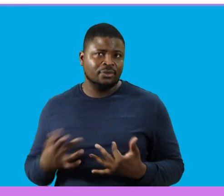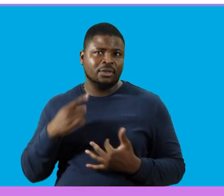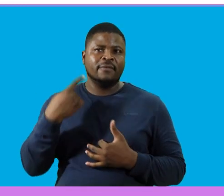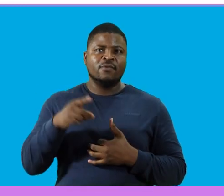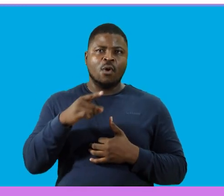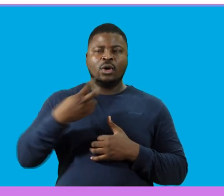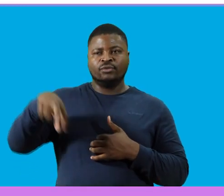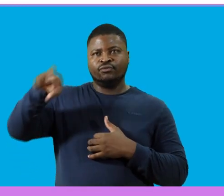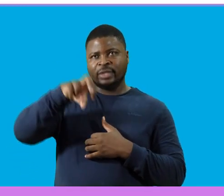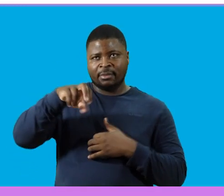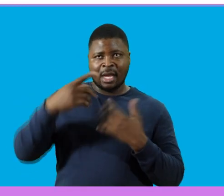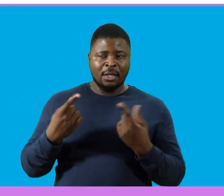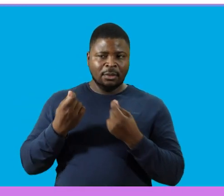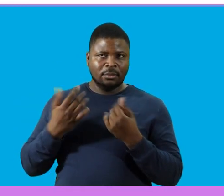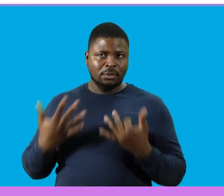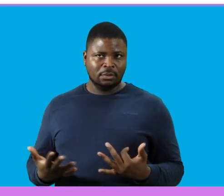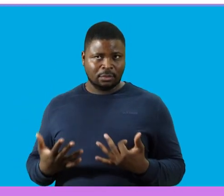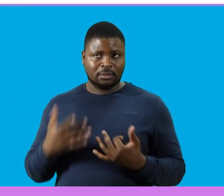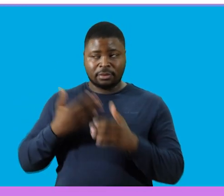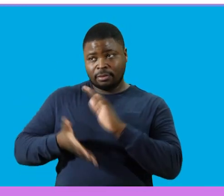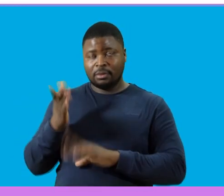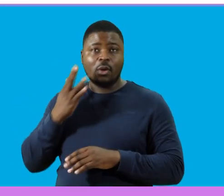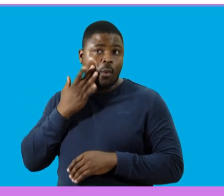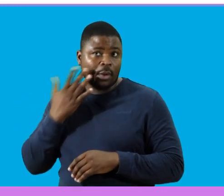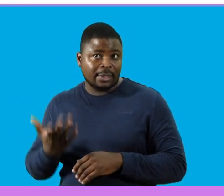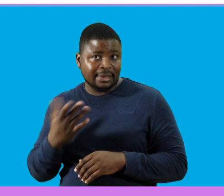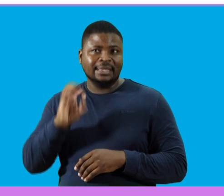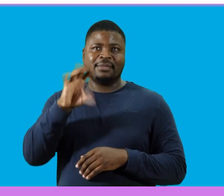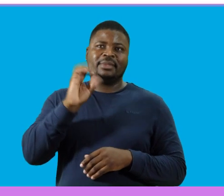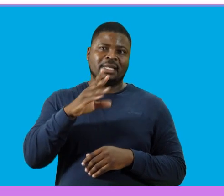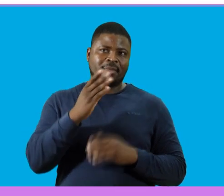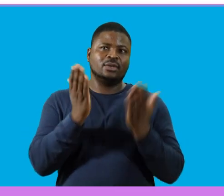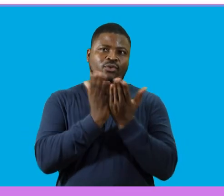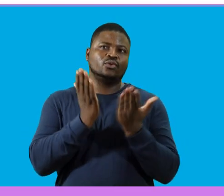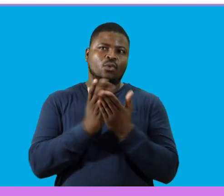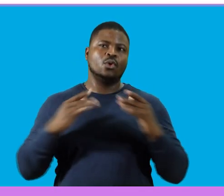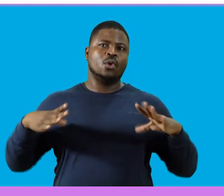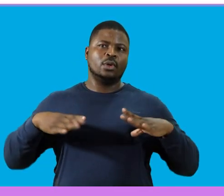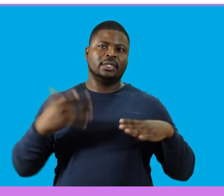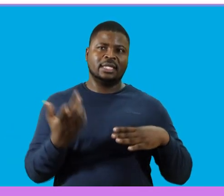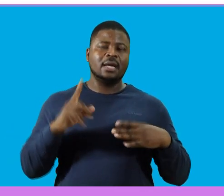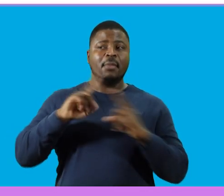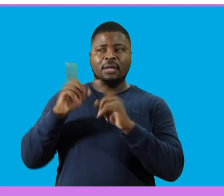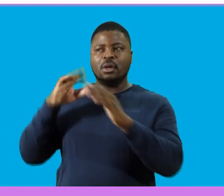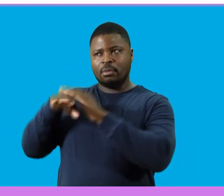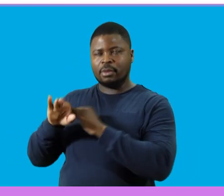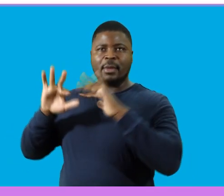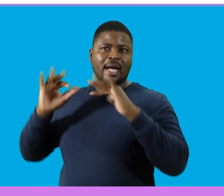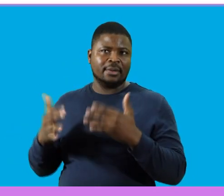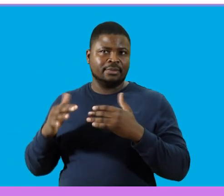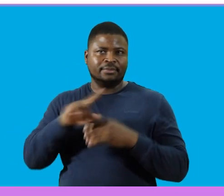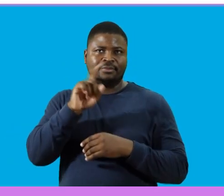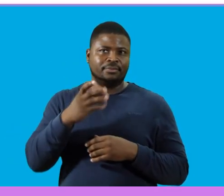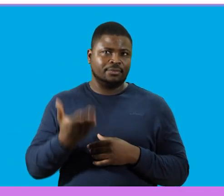trip. When is he going? He's going in the September school holiday. How is he getting there?